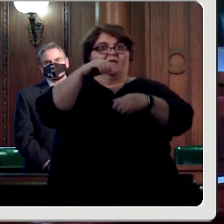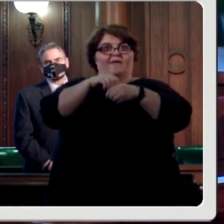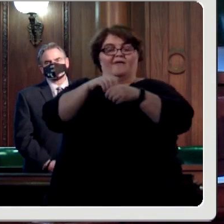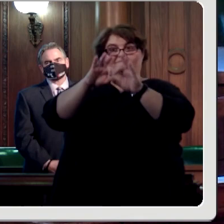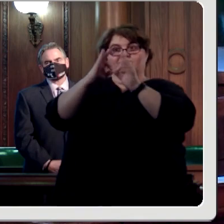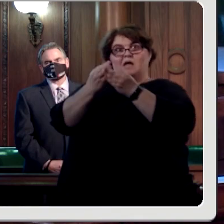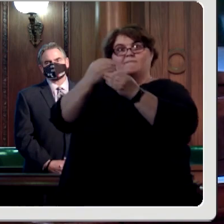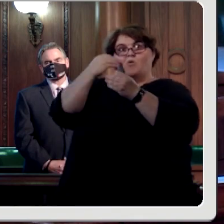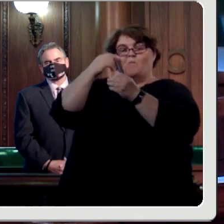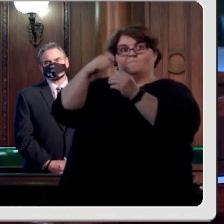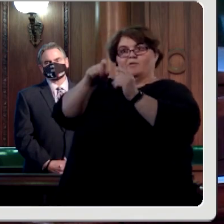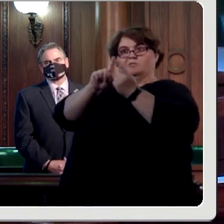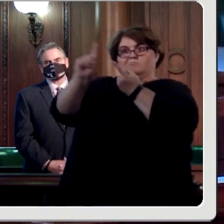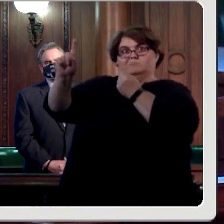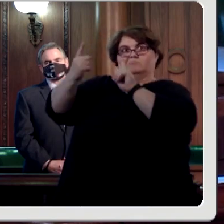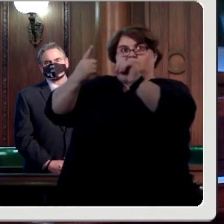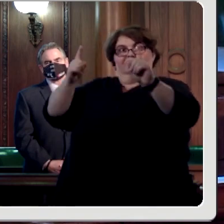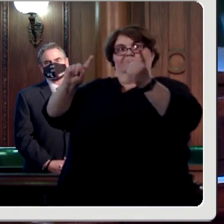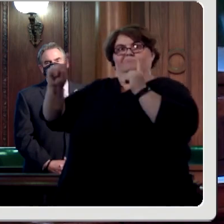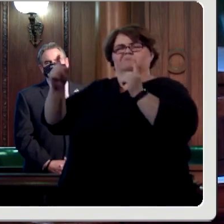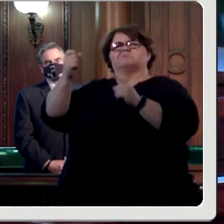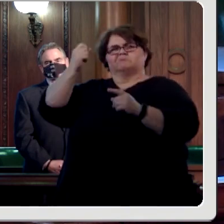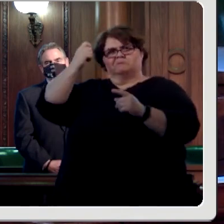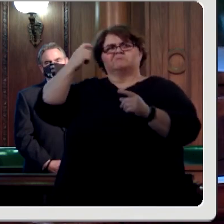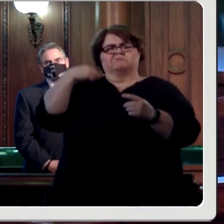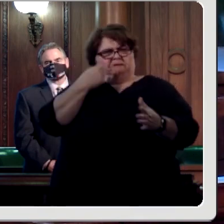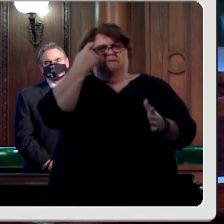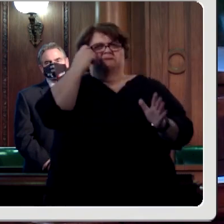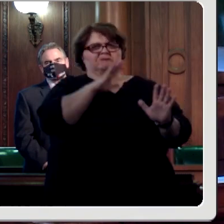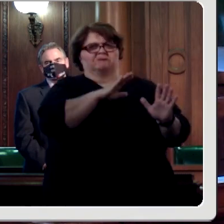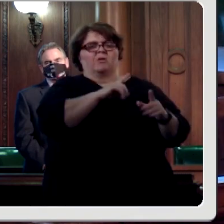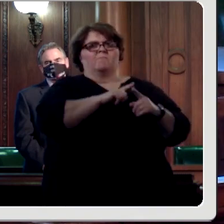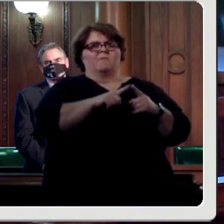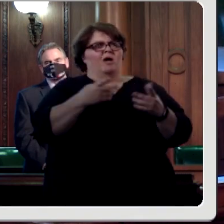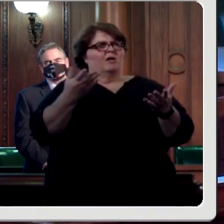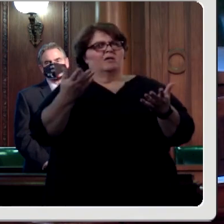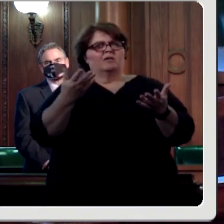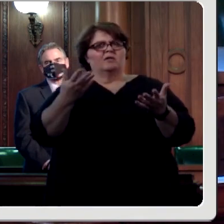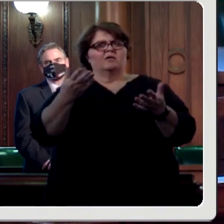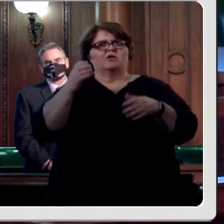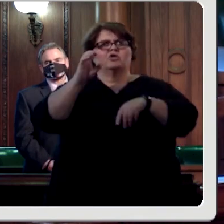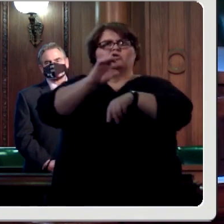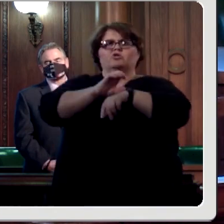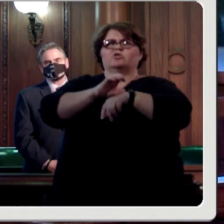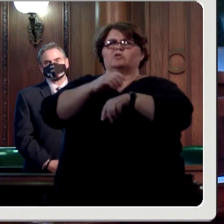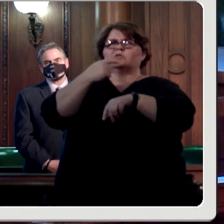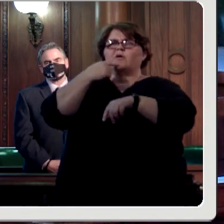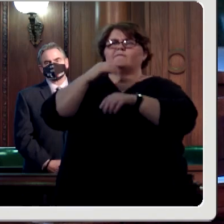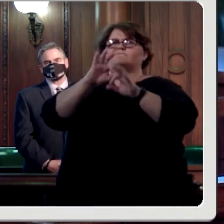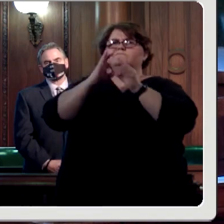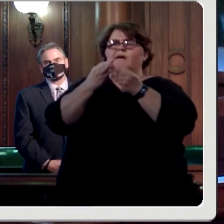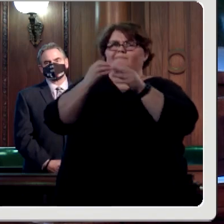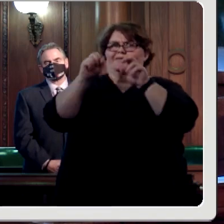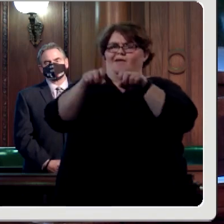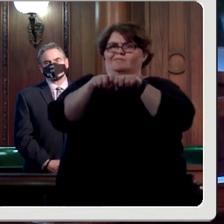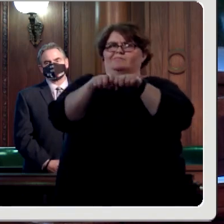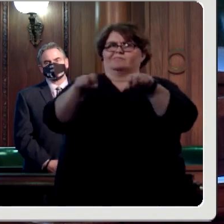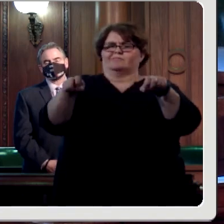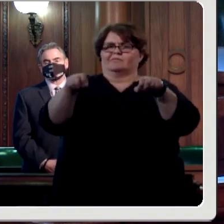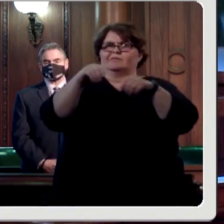currently, the current guidelines, for example, in church services allow close family members to sit together. And